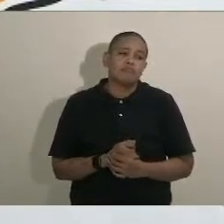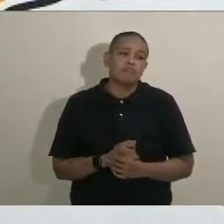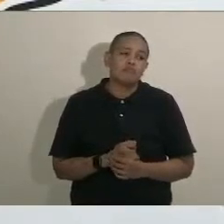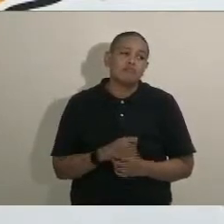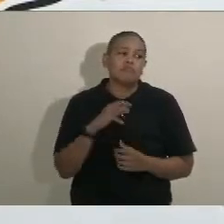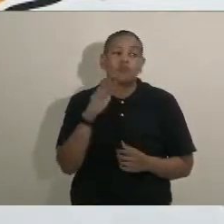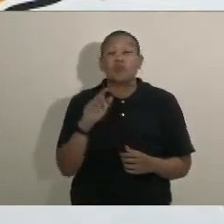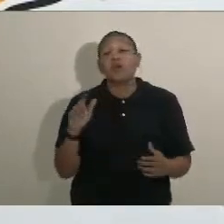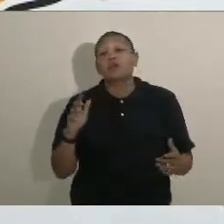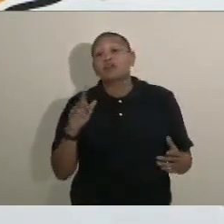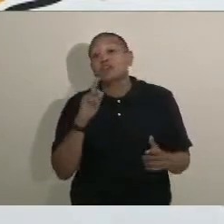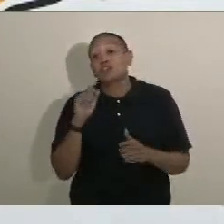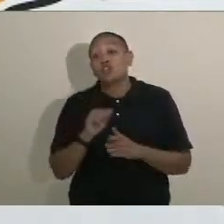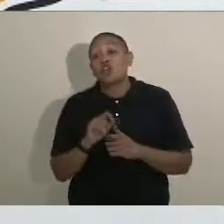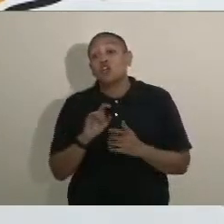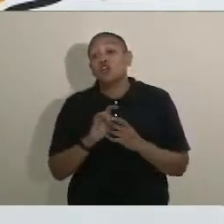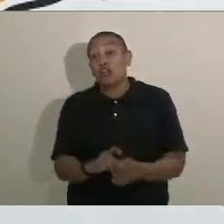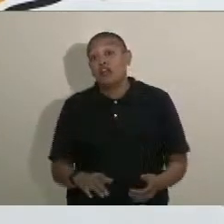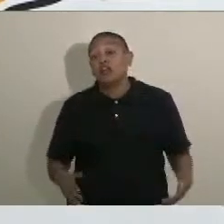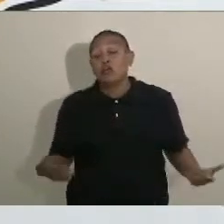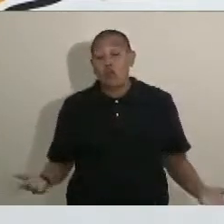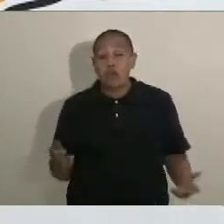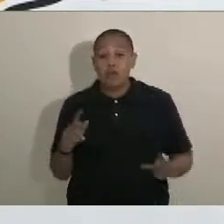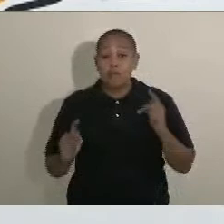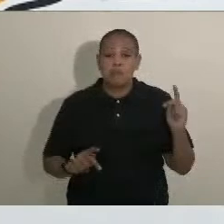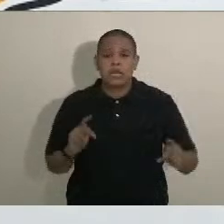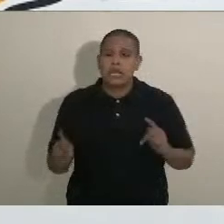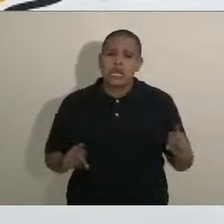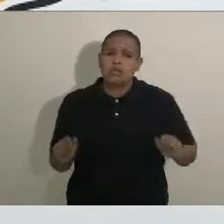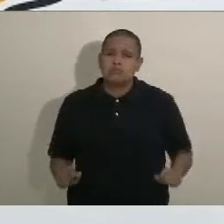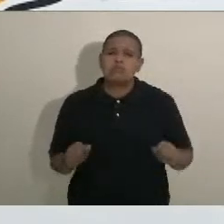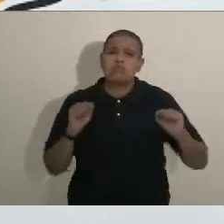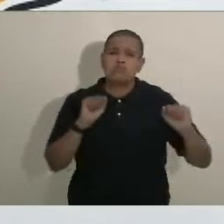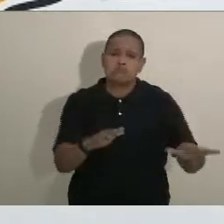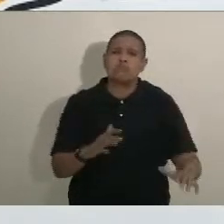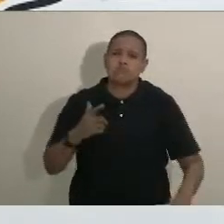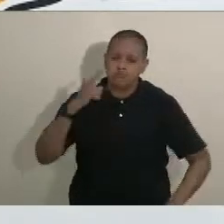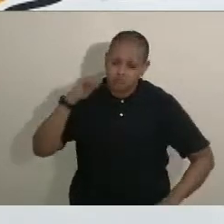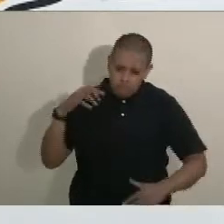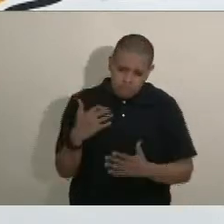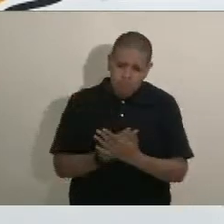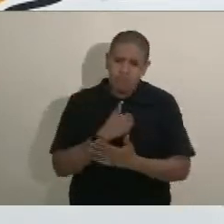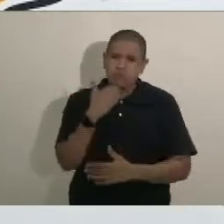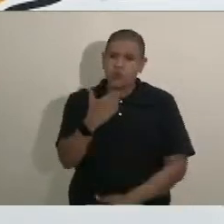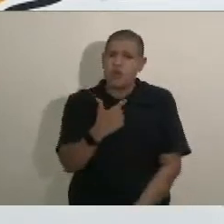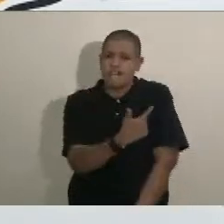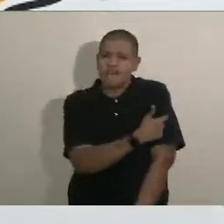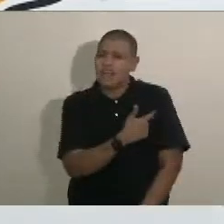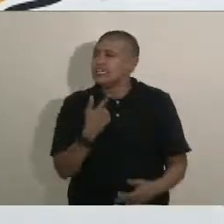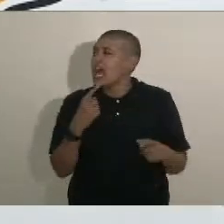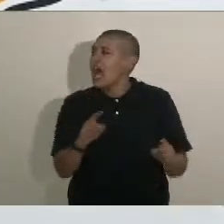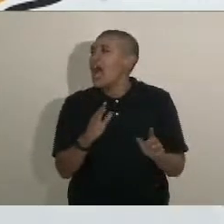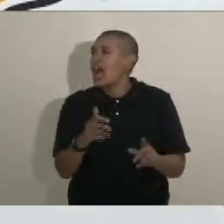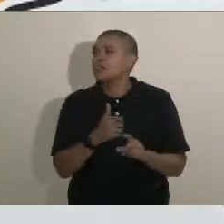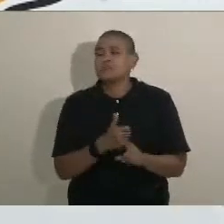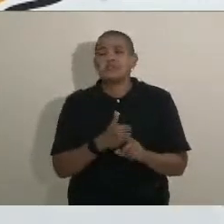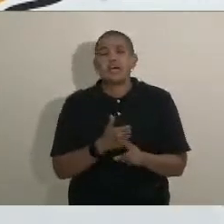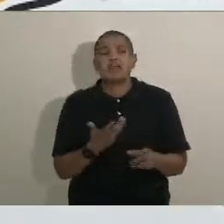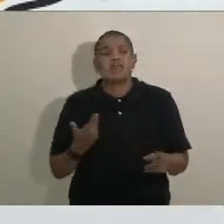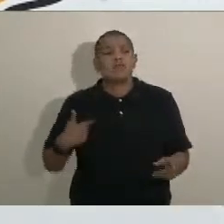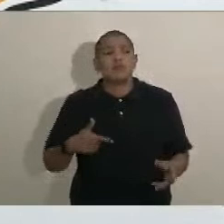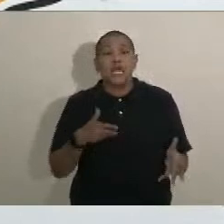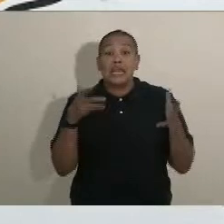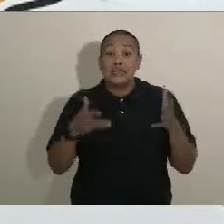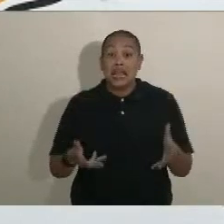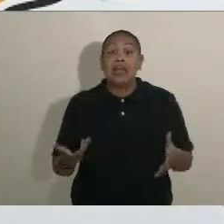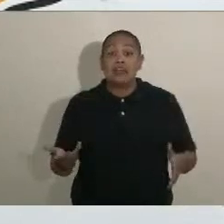Well, certainly in terms of getting persons to get vaccinated, we're here